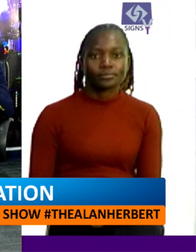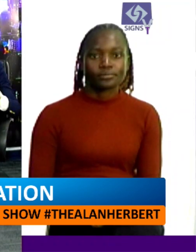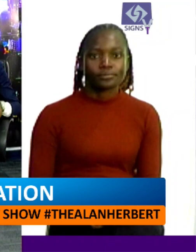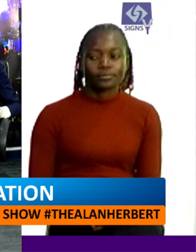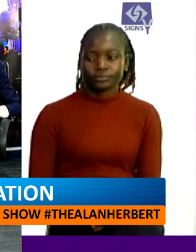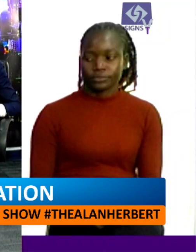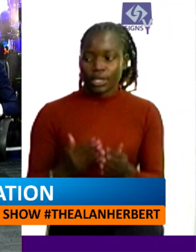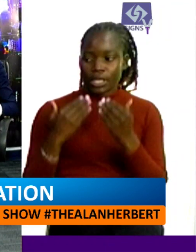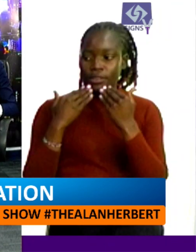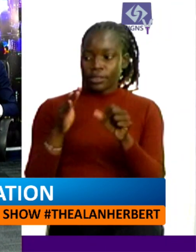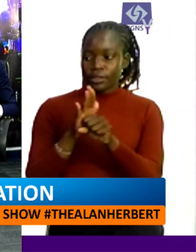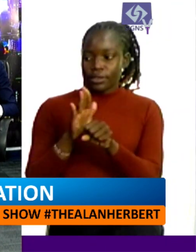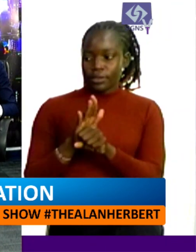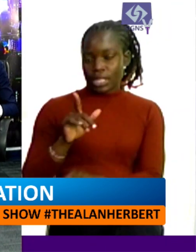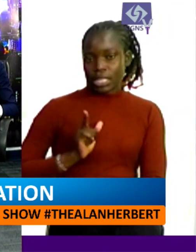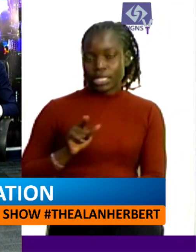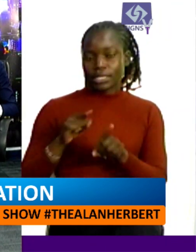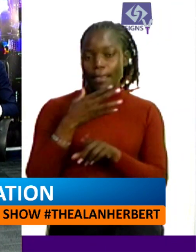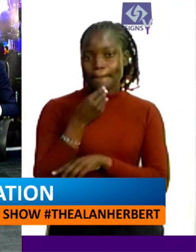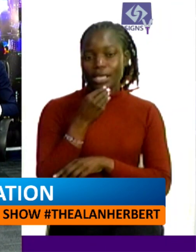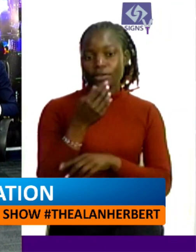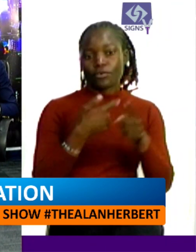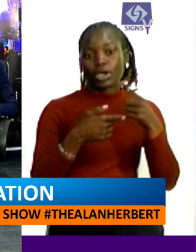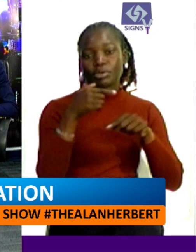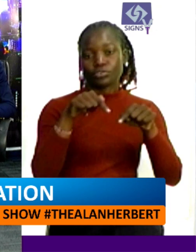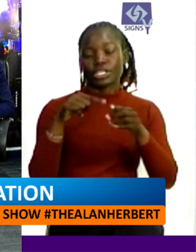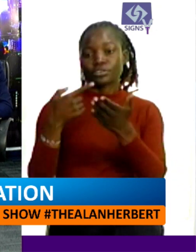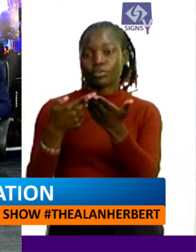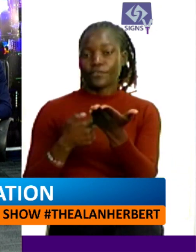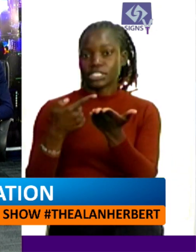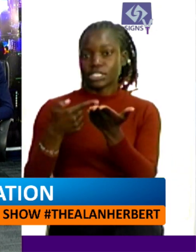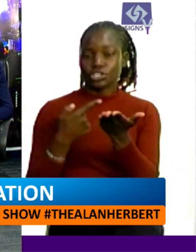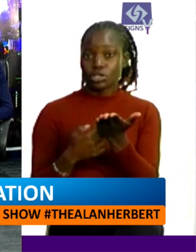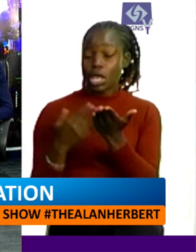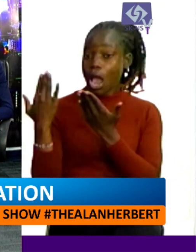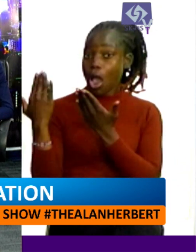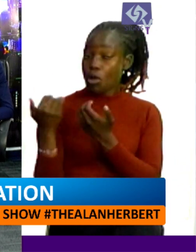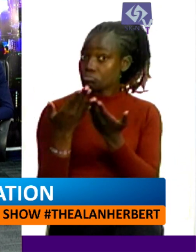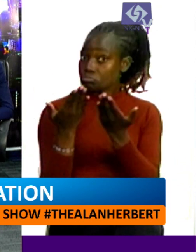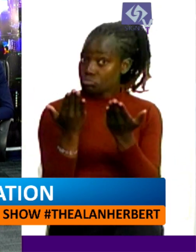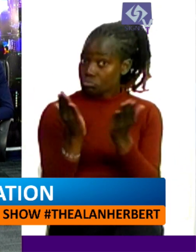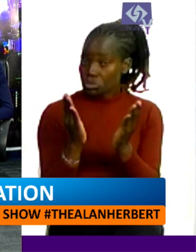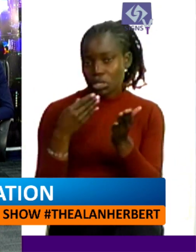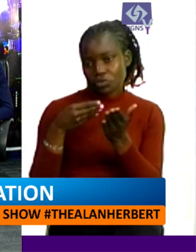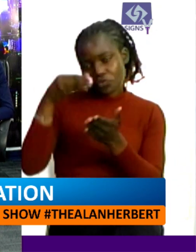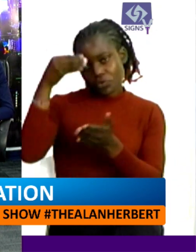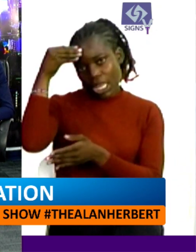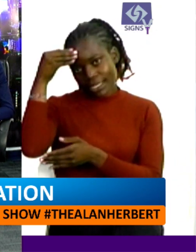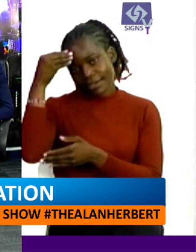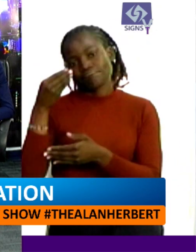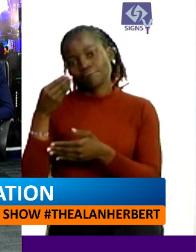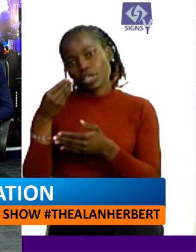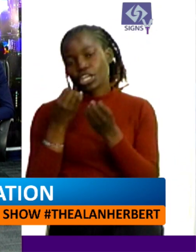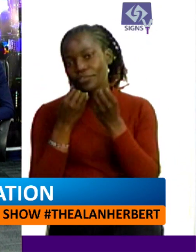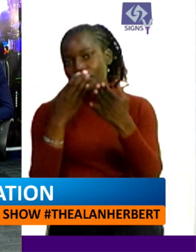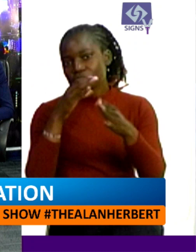Amazing. Thank you very much, lady and gentlemen, for making time for this conversation. And I hope that you, dear viewer, you have gotten information on